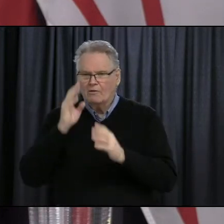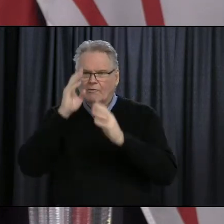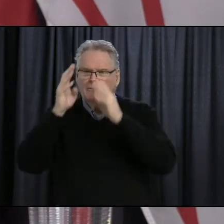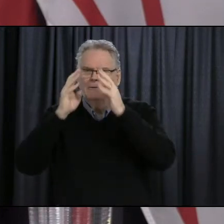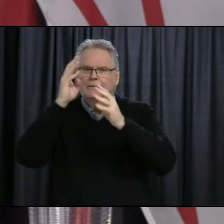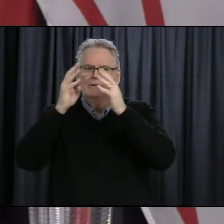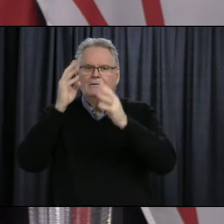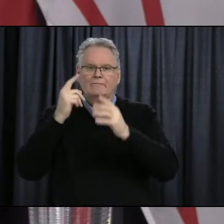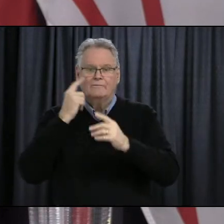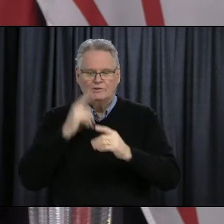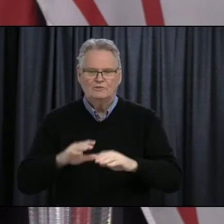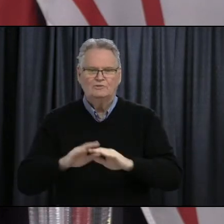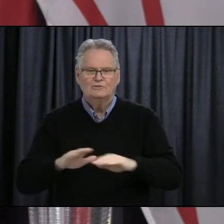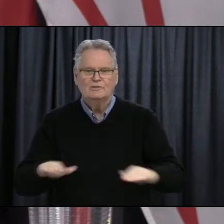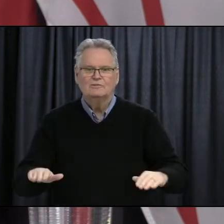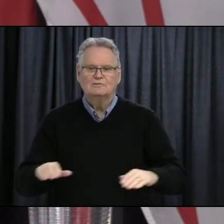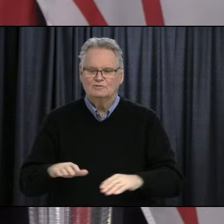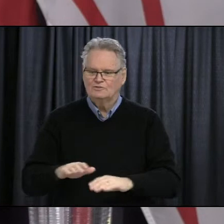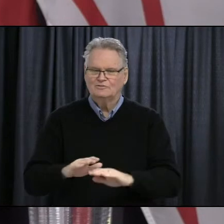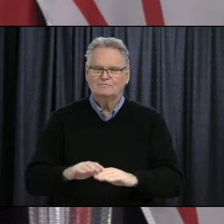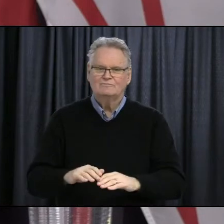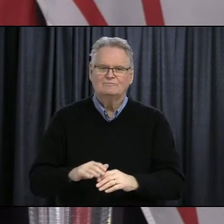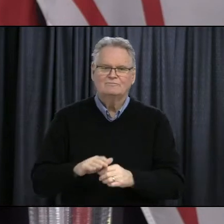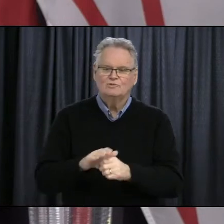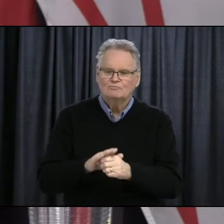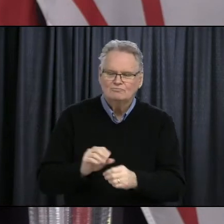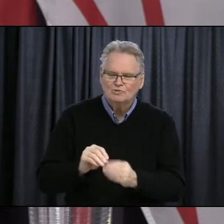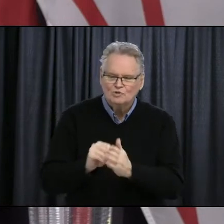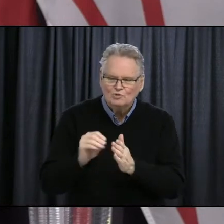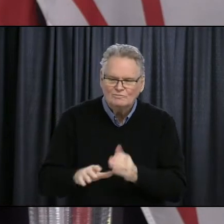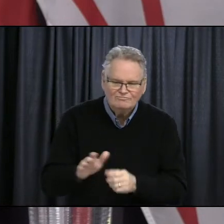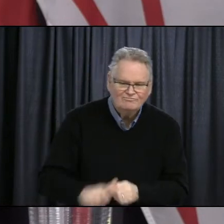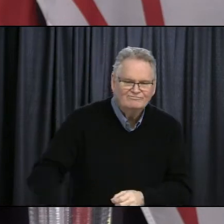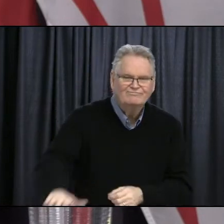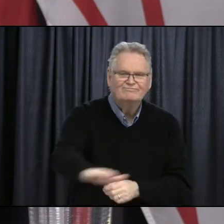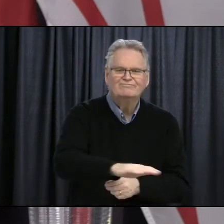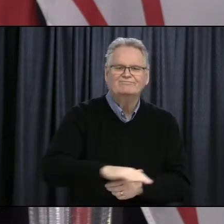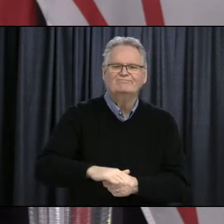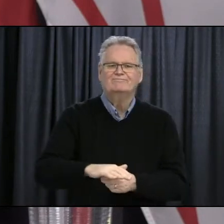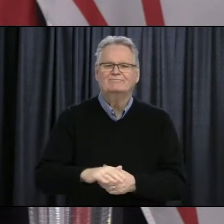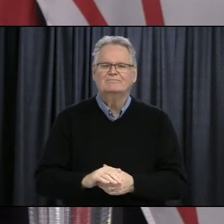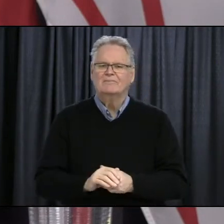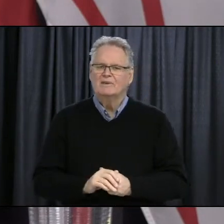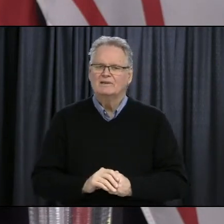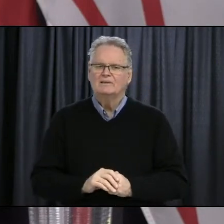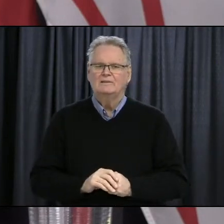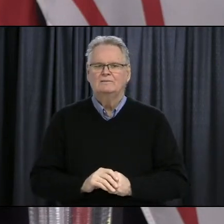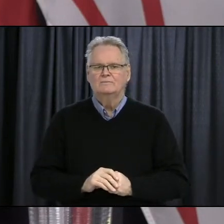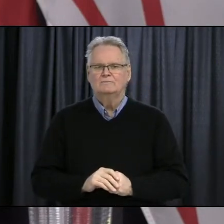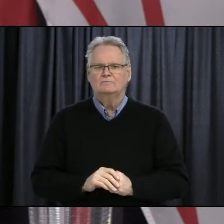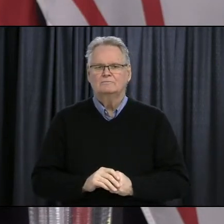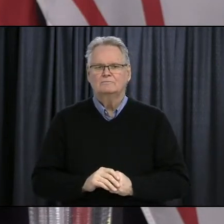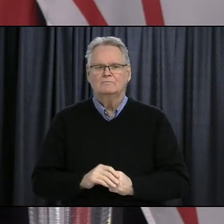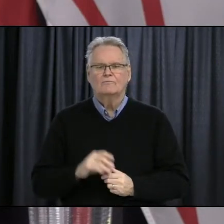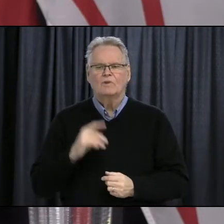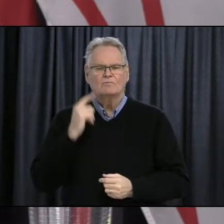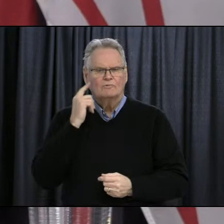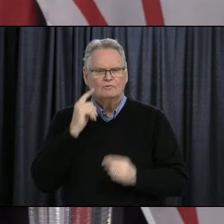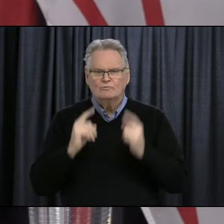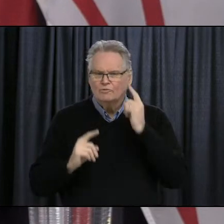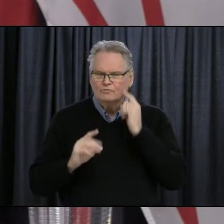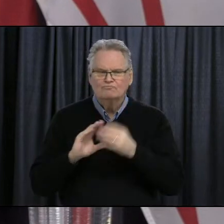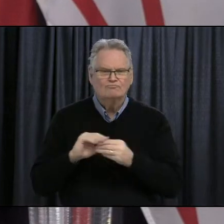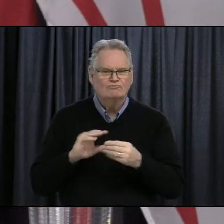Teachers have really stepped up during this lockdown. I've heard of workers in long-term care, cheerleading each